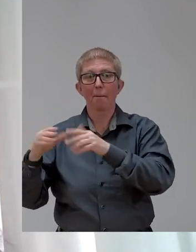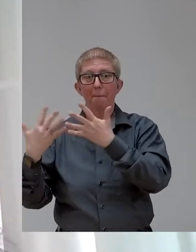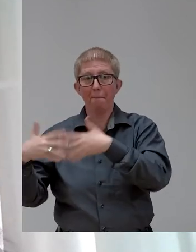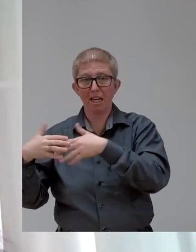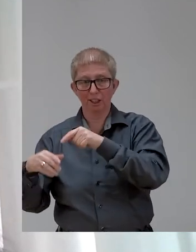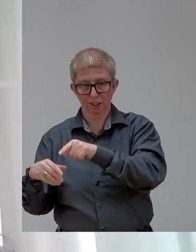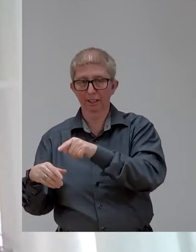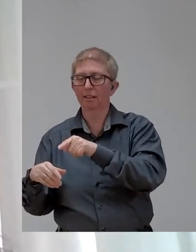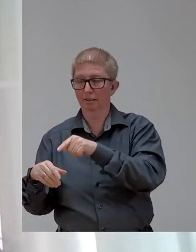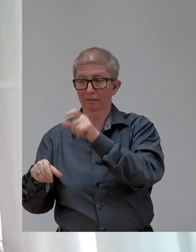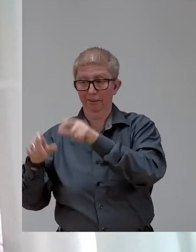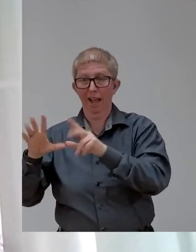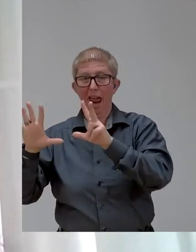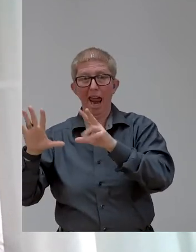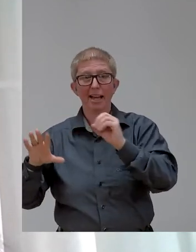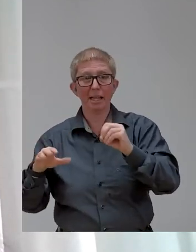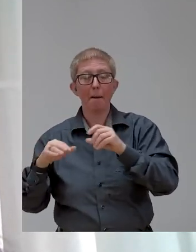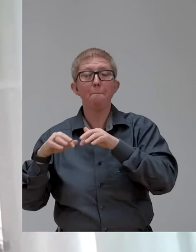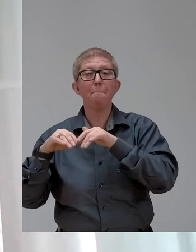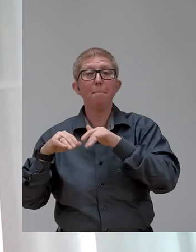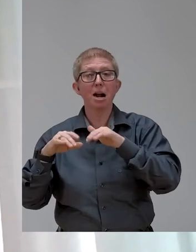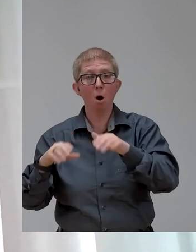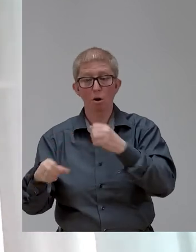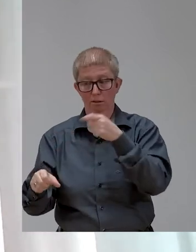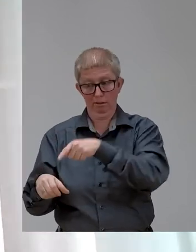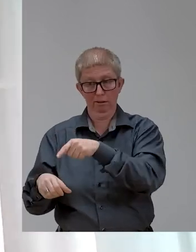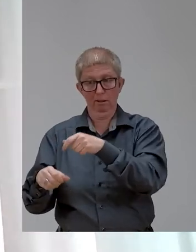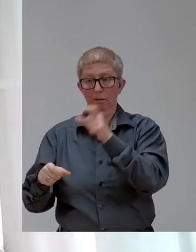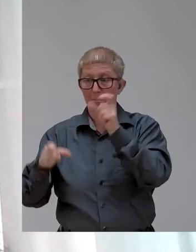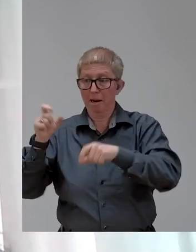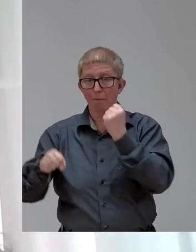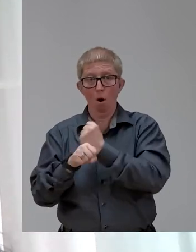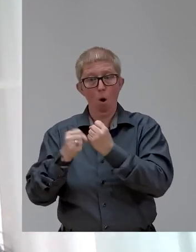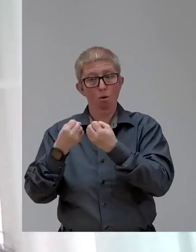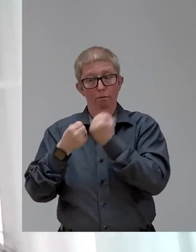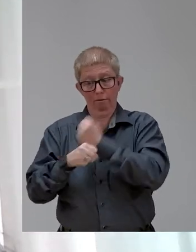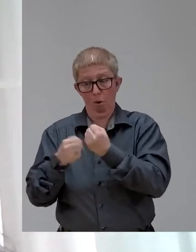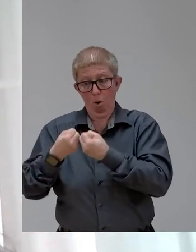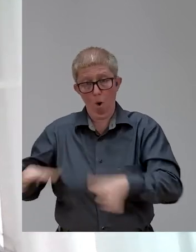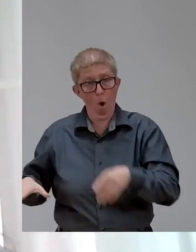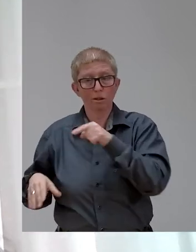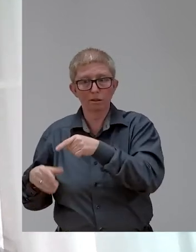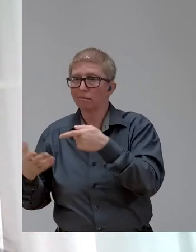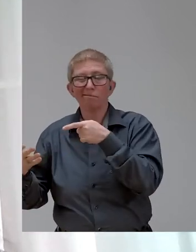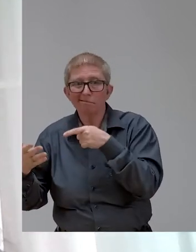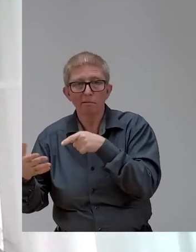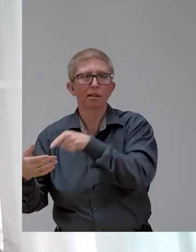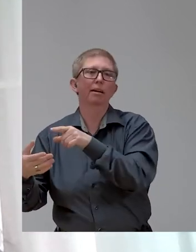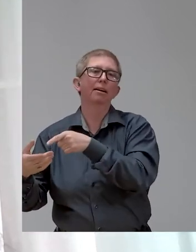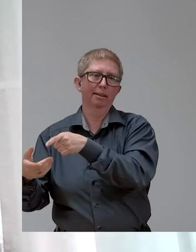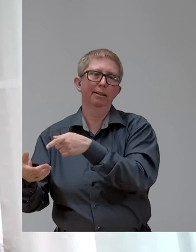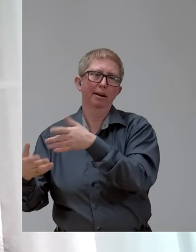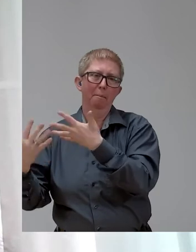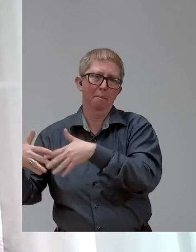And 50% of workers will need reskilling or upskilling to keep their jobs. Even nowadays,